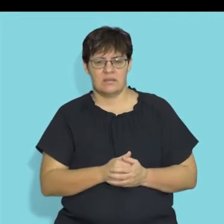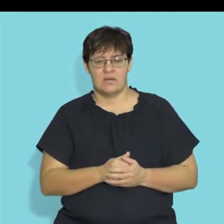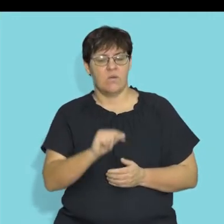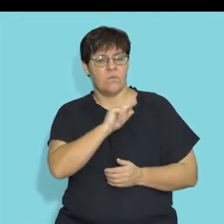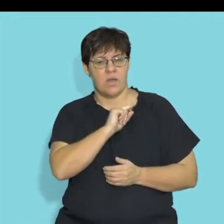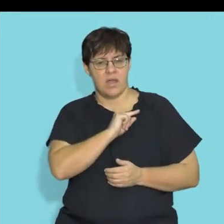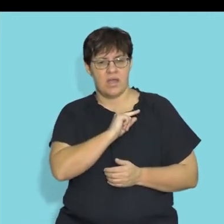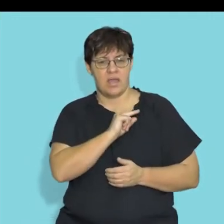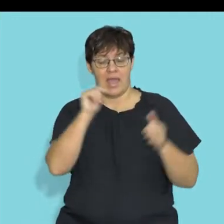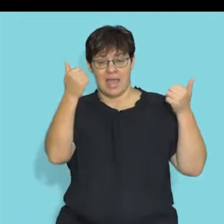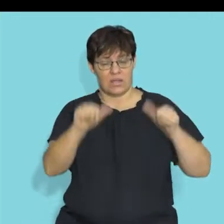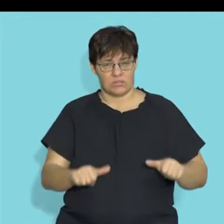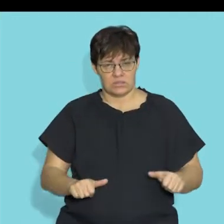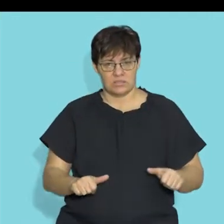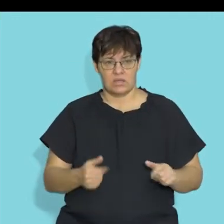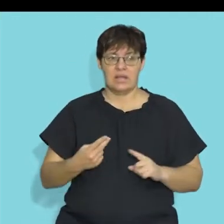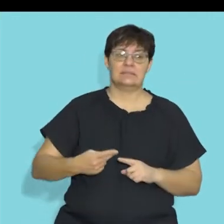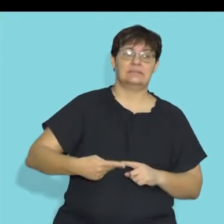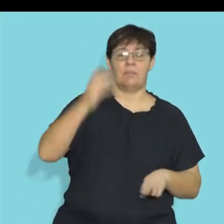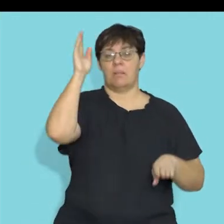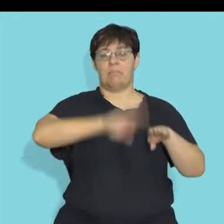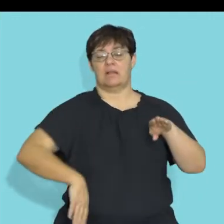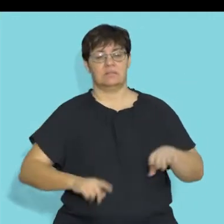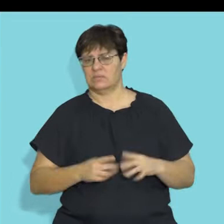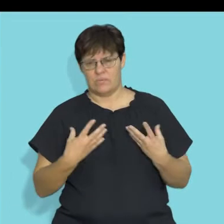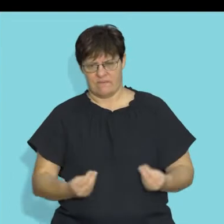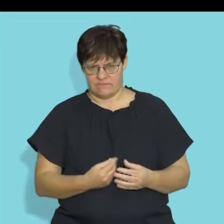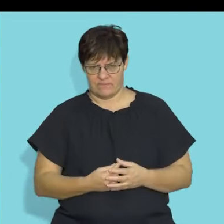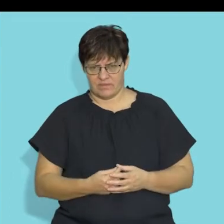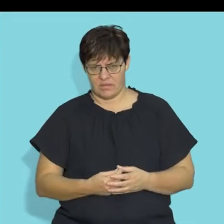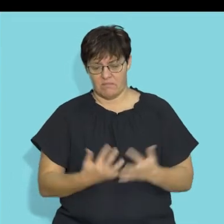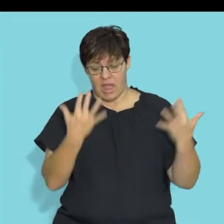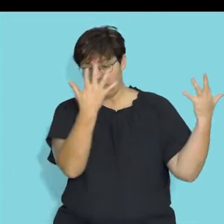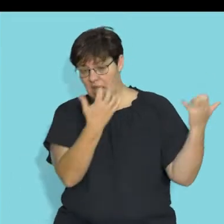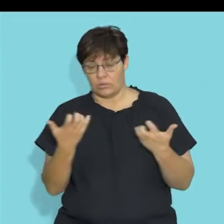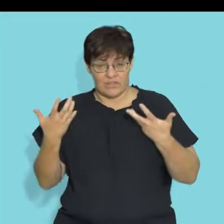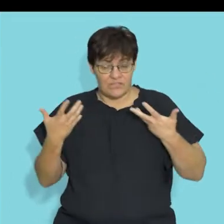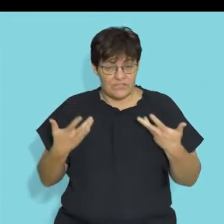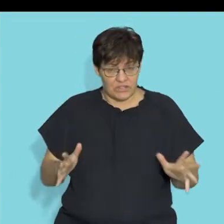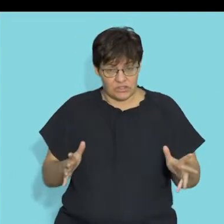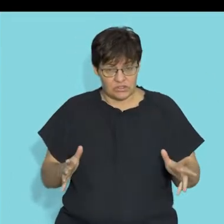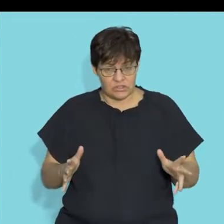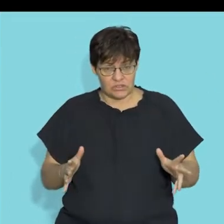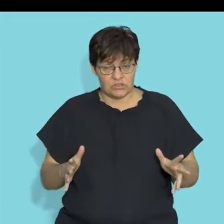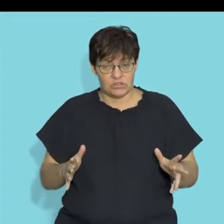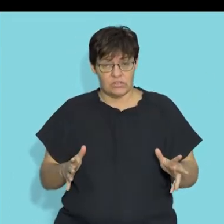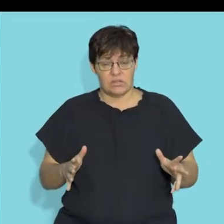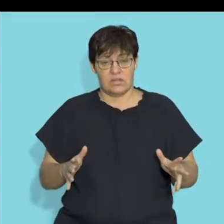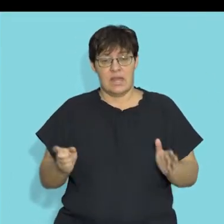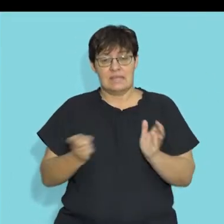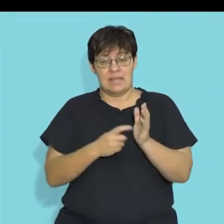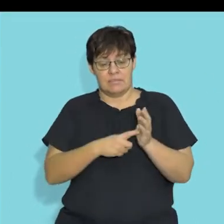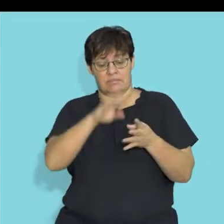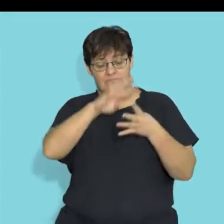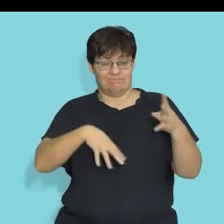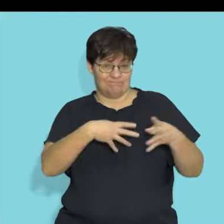matter, because in accounting we don't have a double penalty. So whatever you've calculated in your